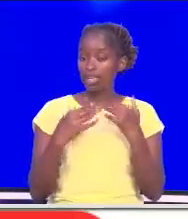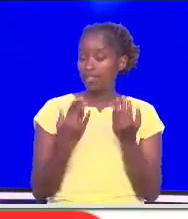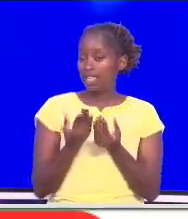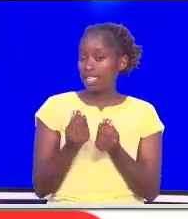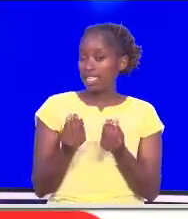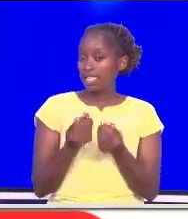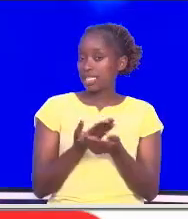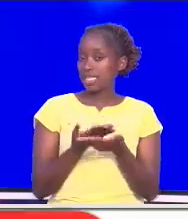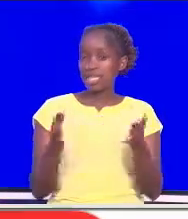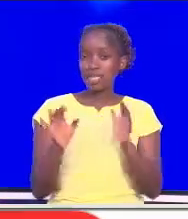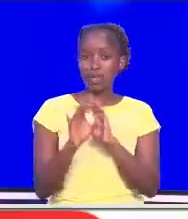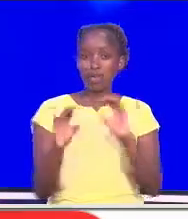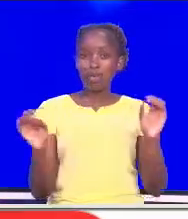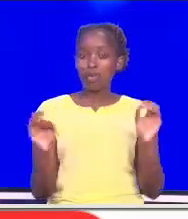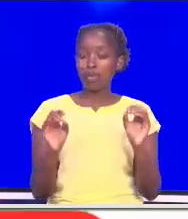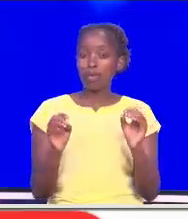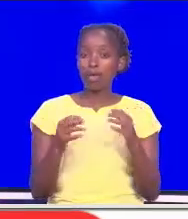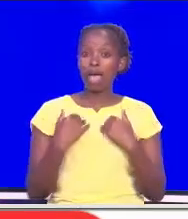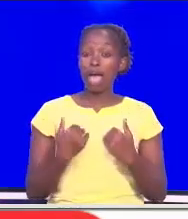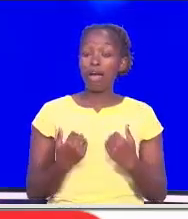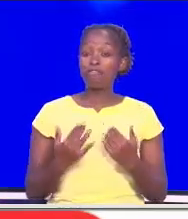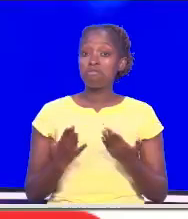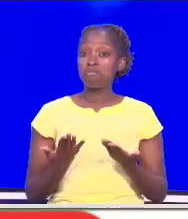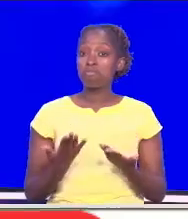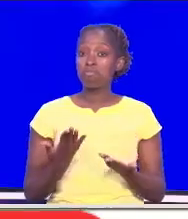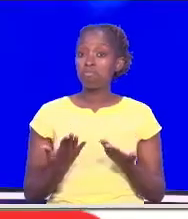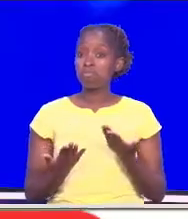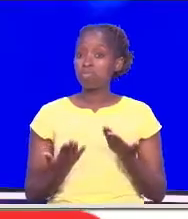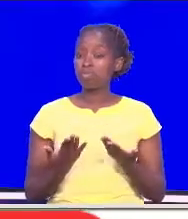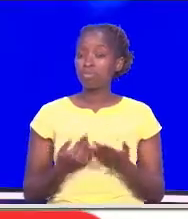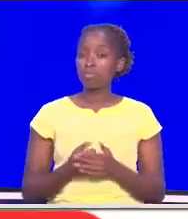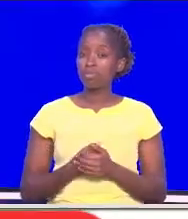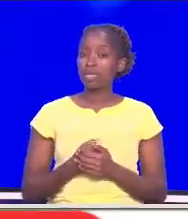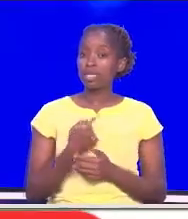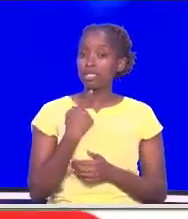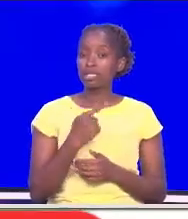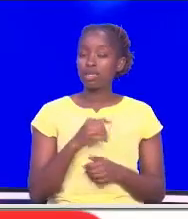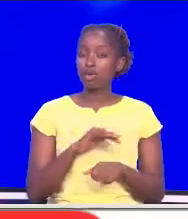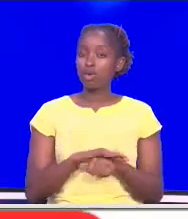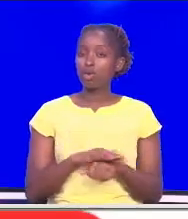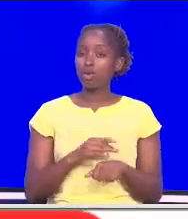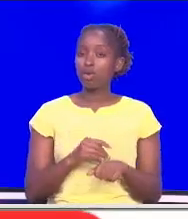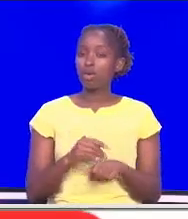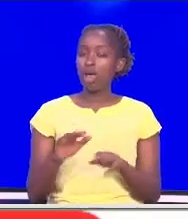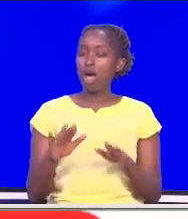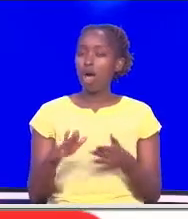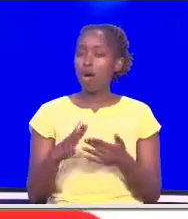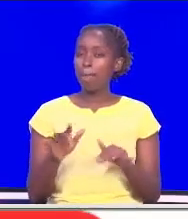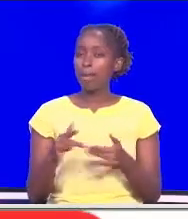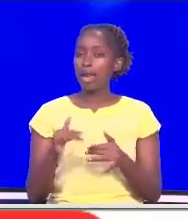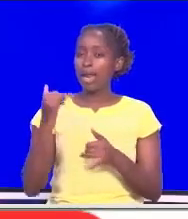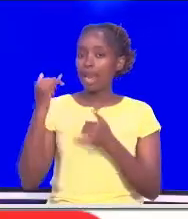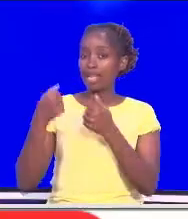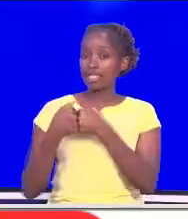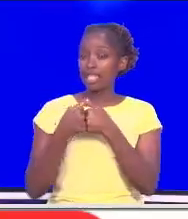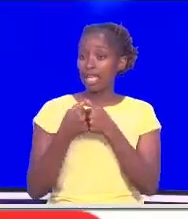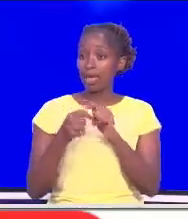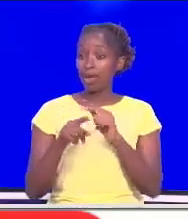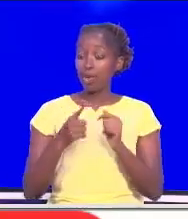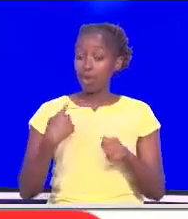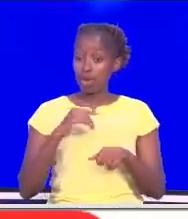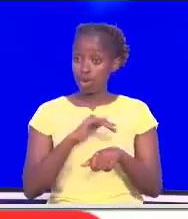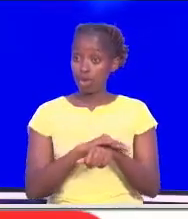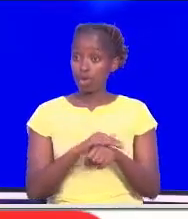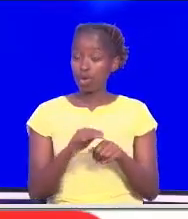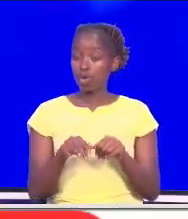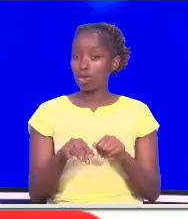Olympics, yeah. And there's this saying that you're good as your last game. We've seen Argentina being strong, but we've also seen